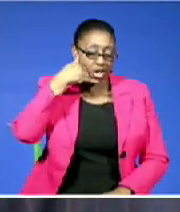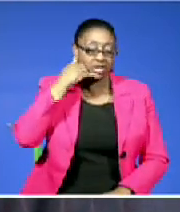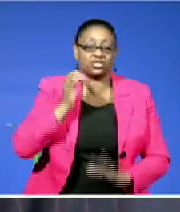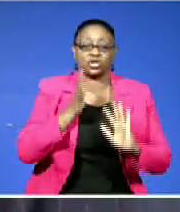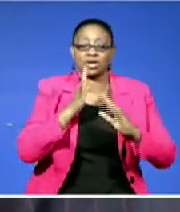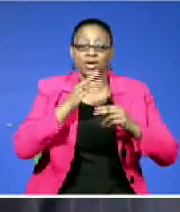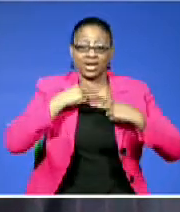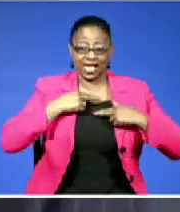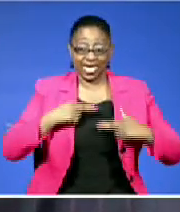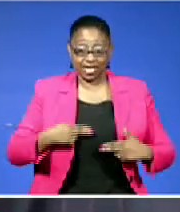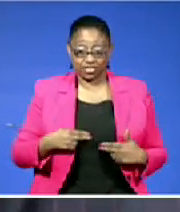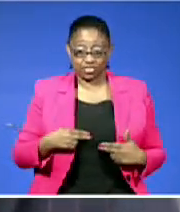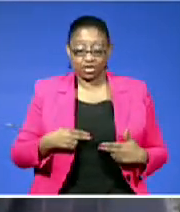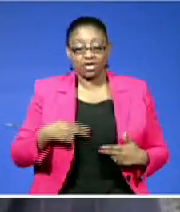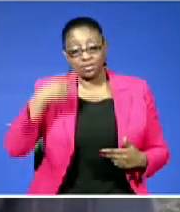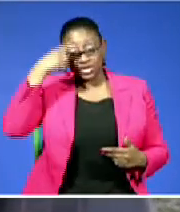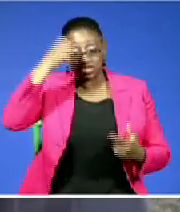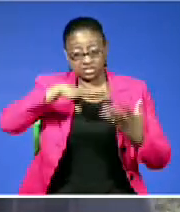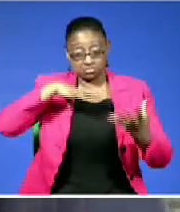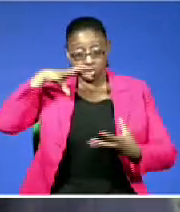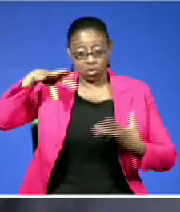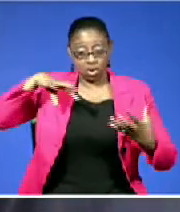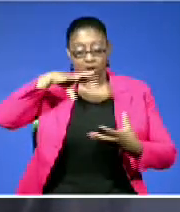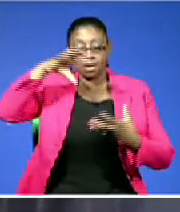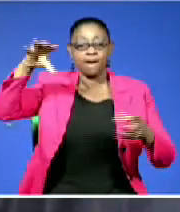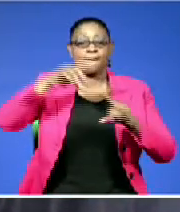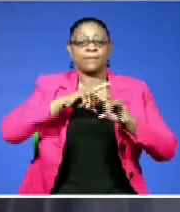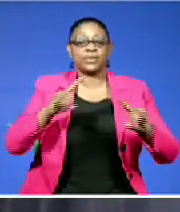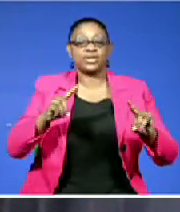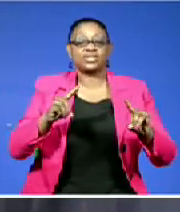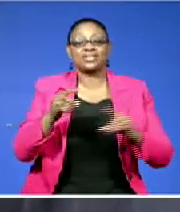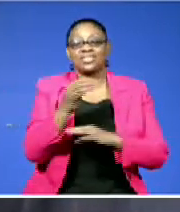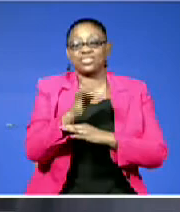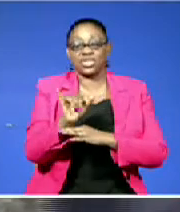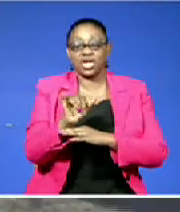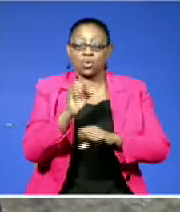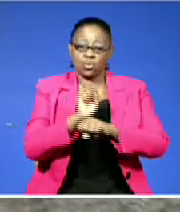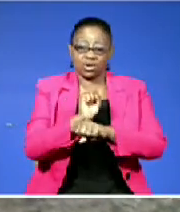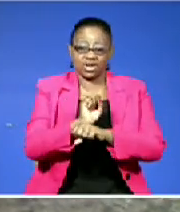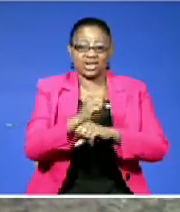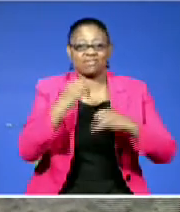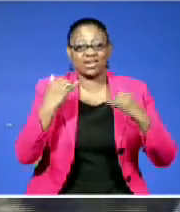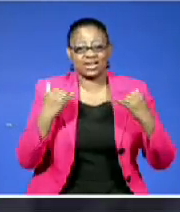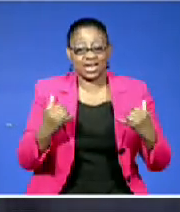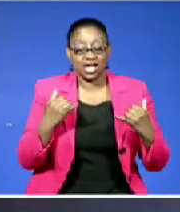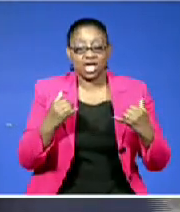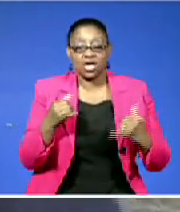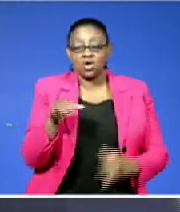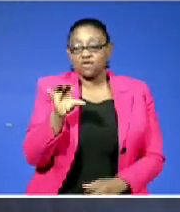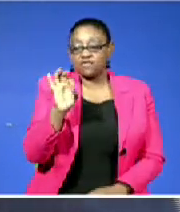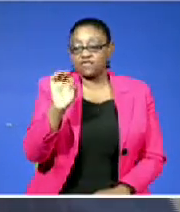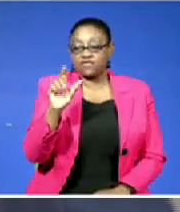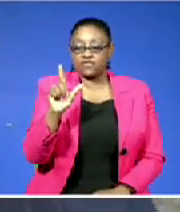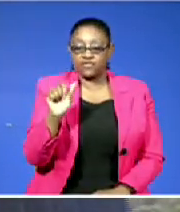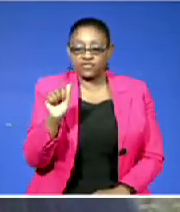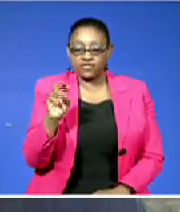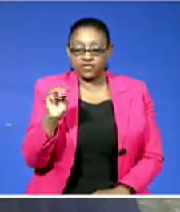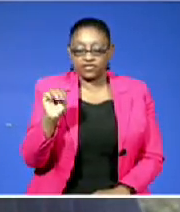issues. He's assured me that he is working right now to ensure that Flamingo Gardens Clinic is